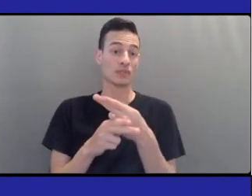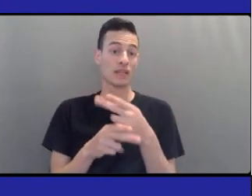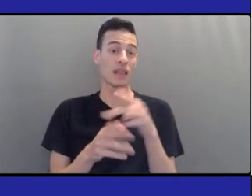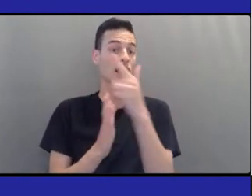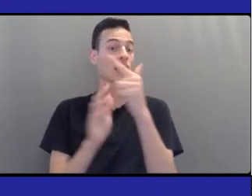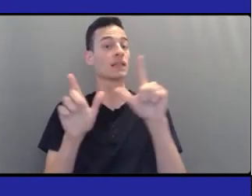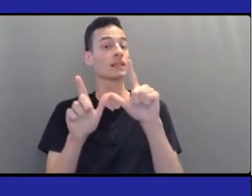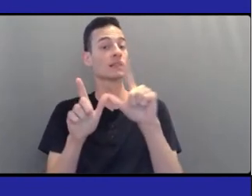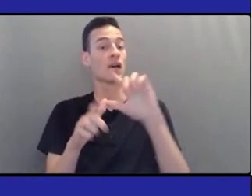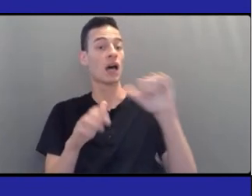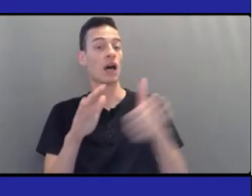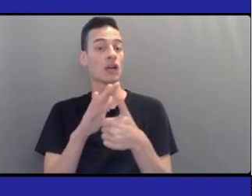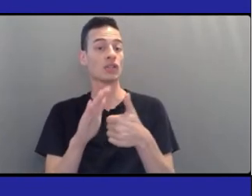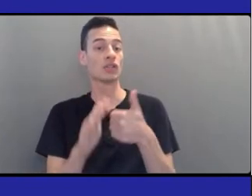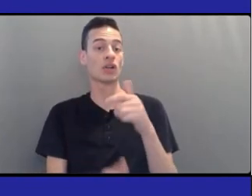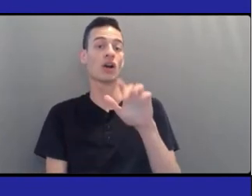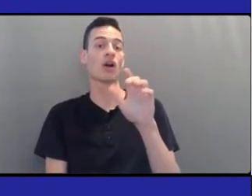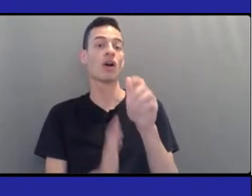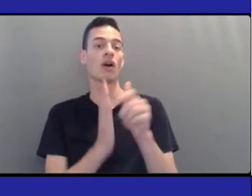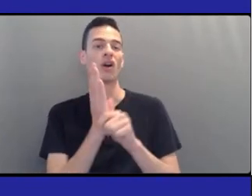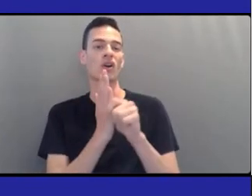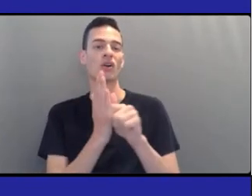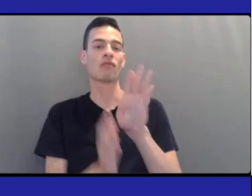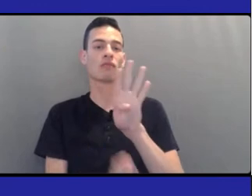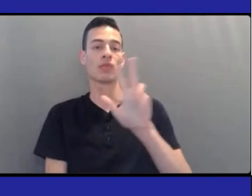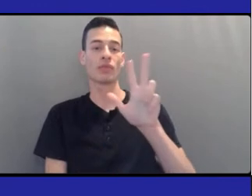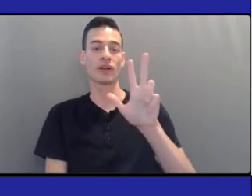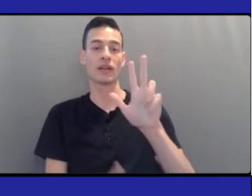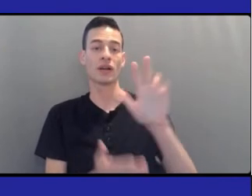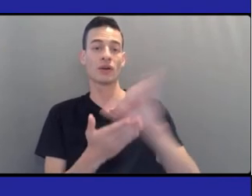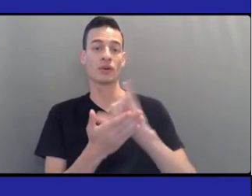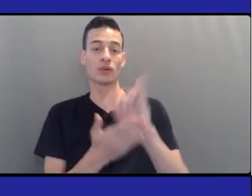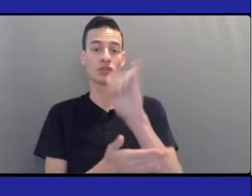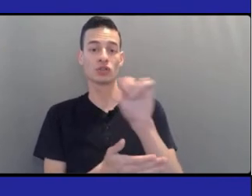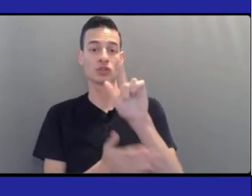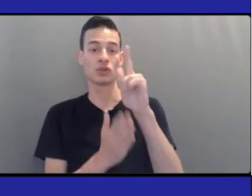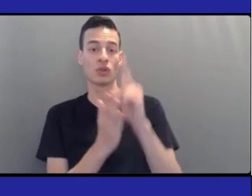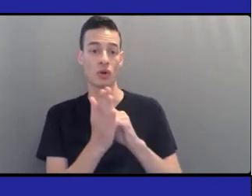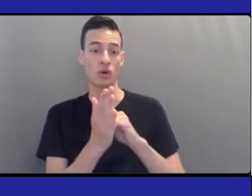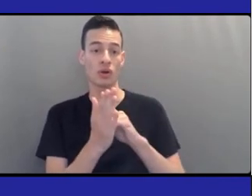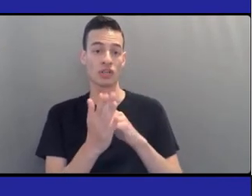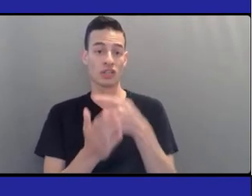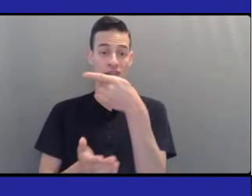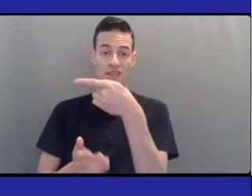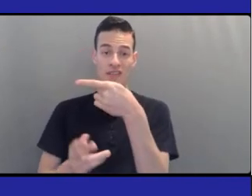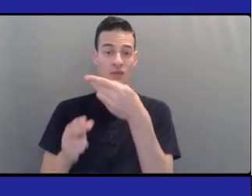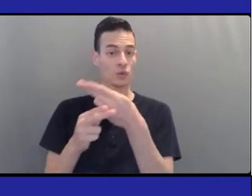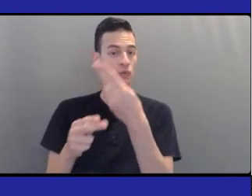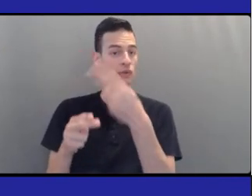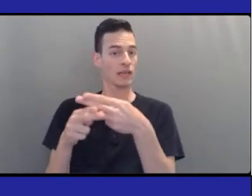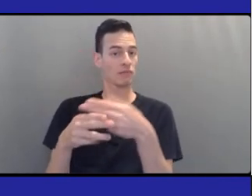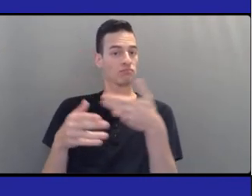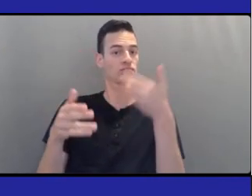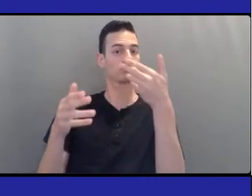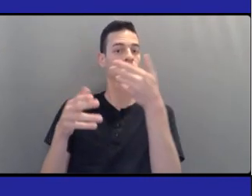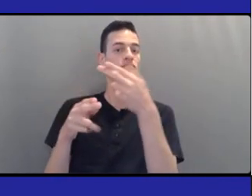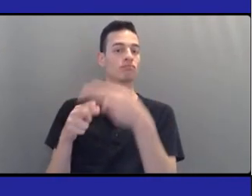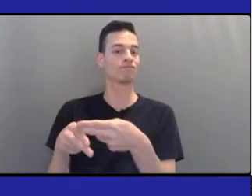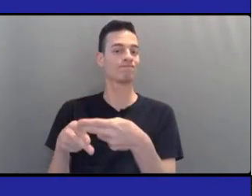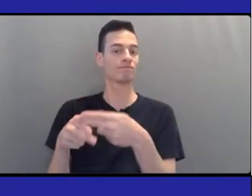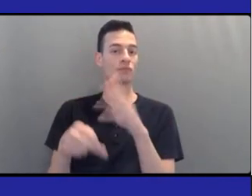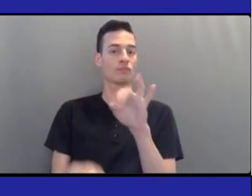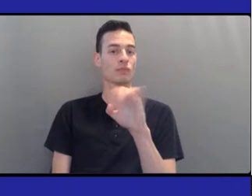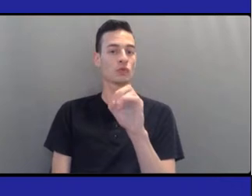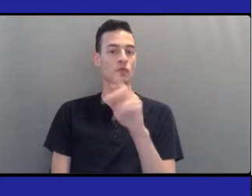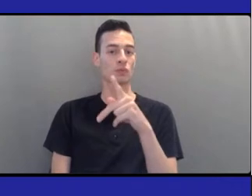New York Insurance Law by approving the name of the new subsidiary to be Metro Plus Health Trio, Inc., and substituting